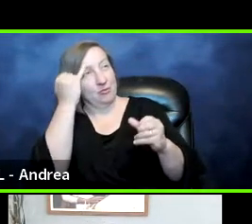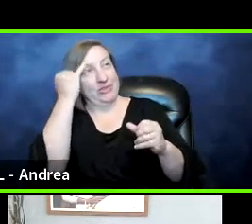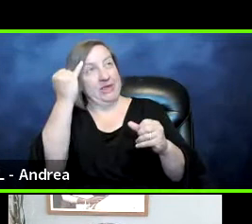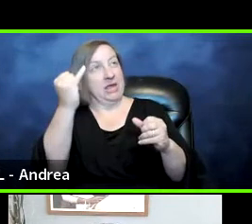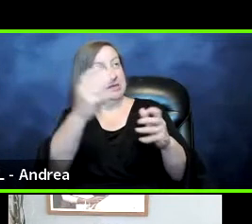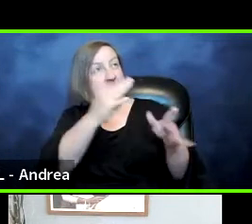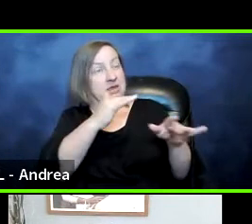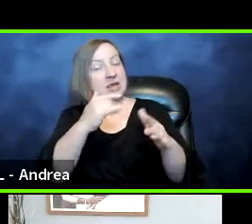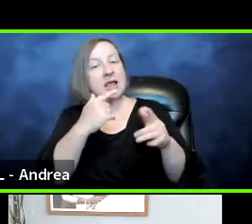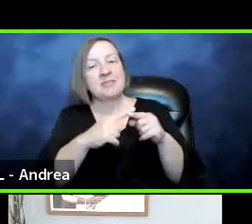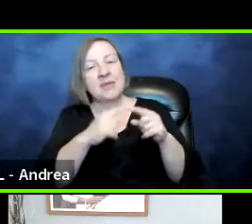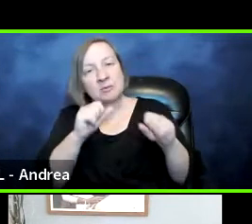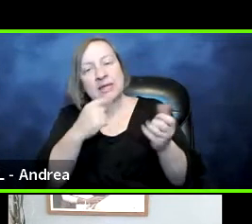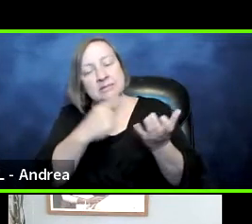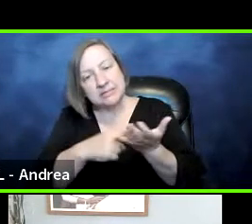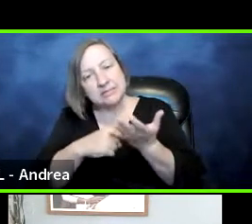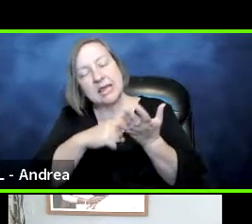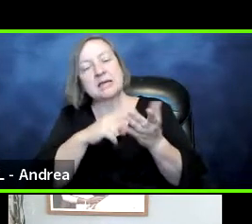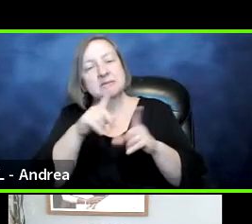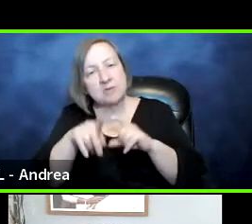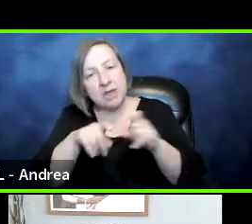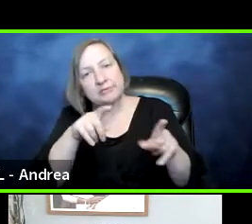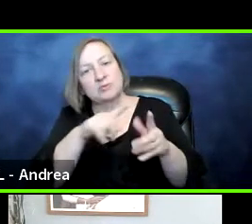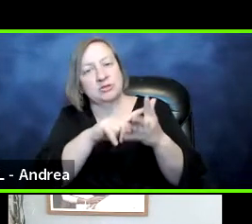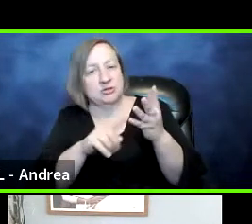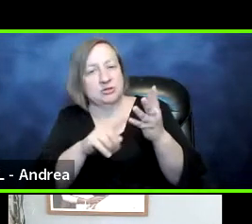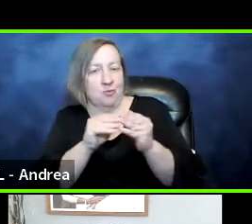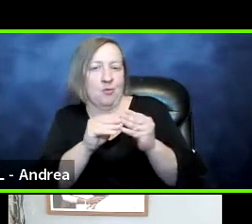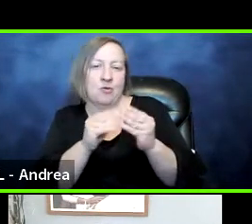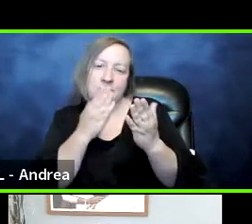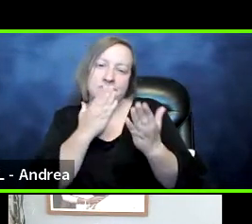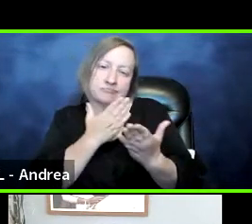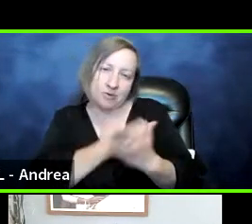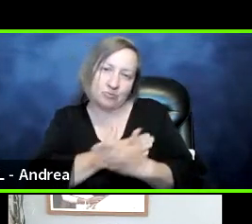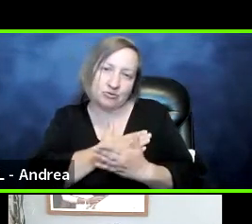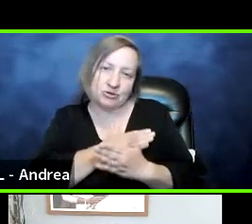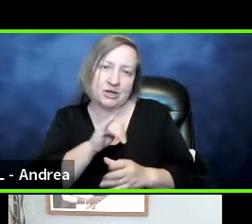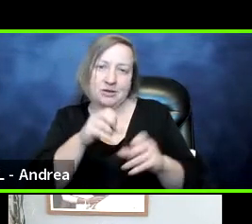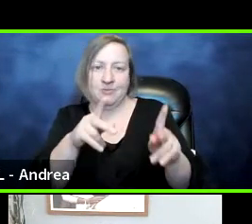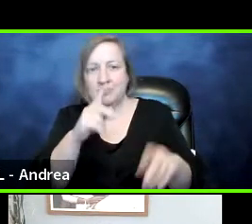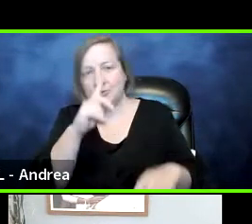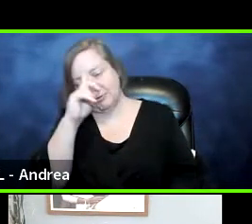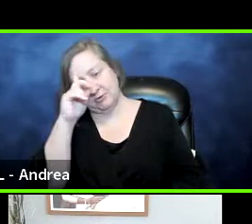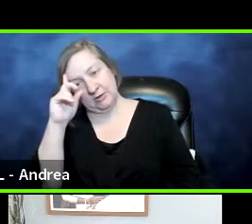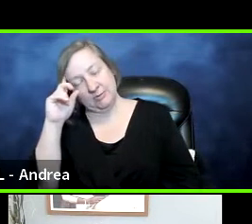those discussions and start asking those questions. So really appreciate that opportunity.